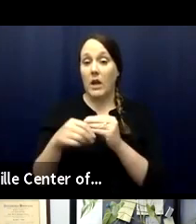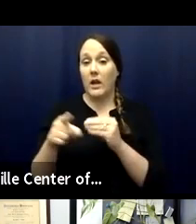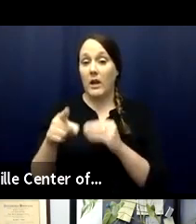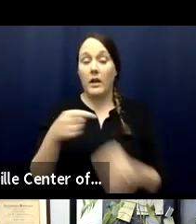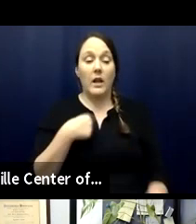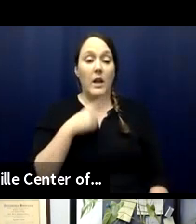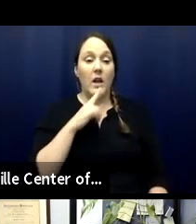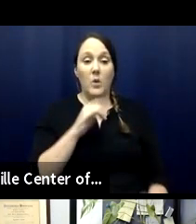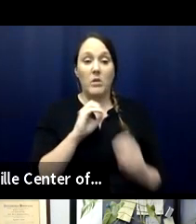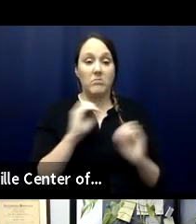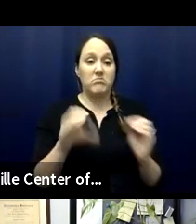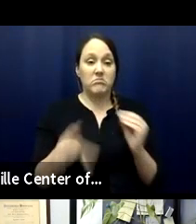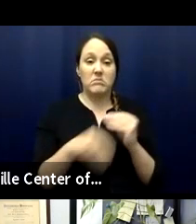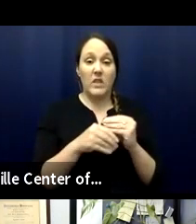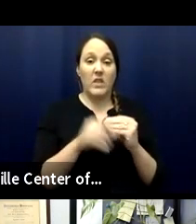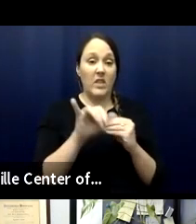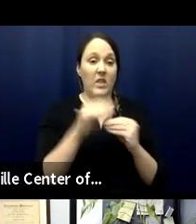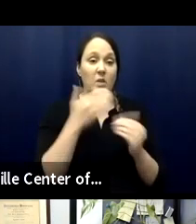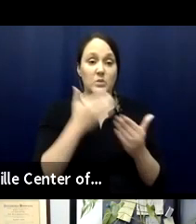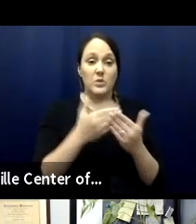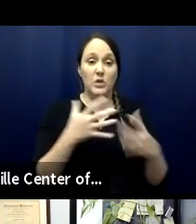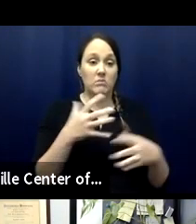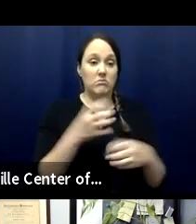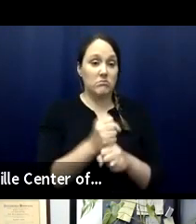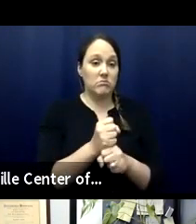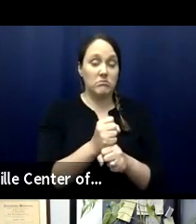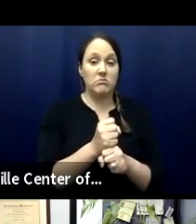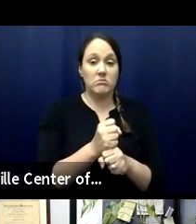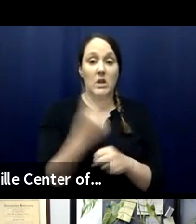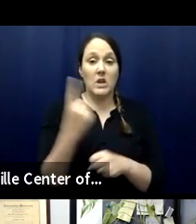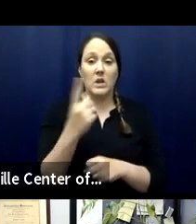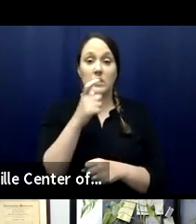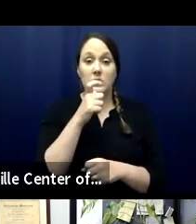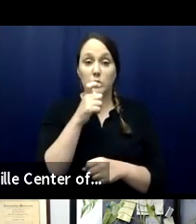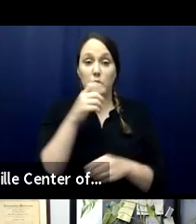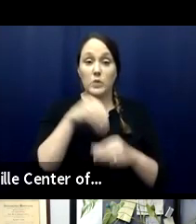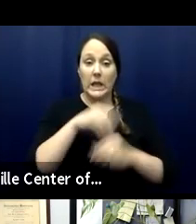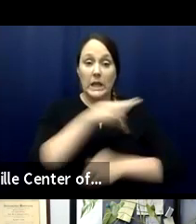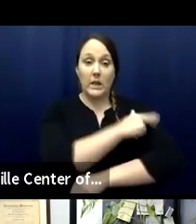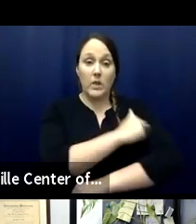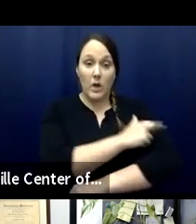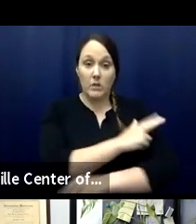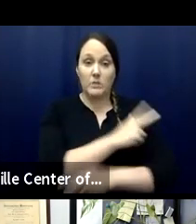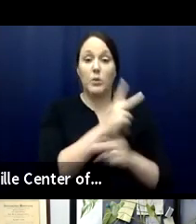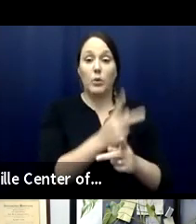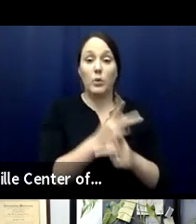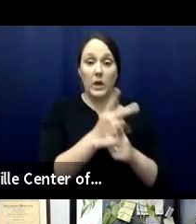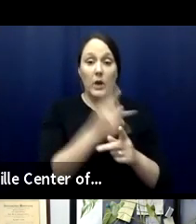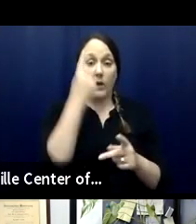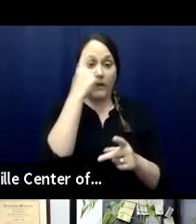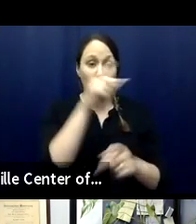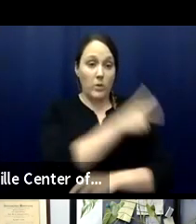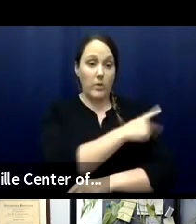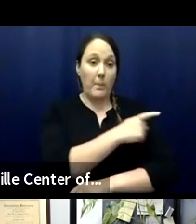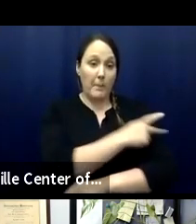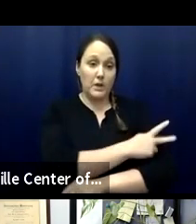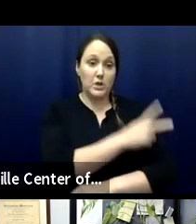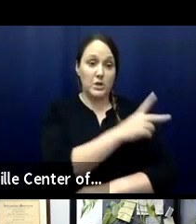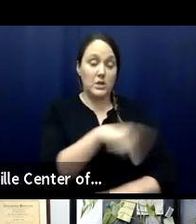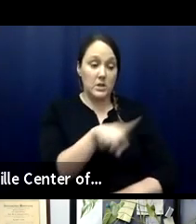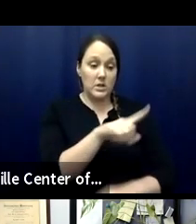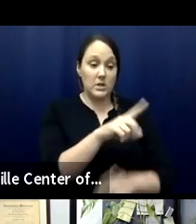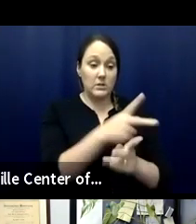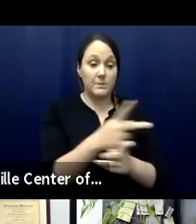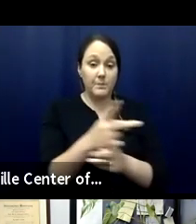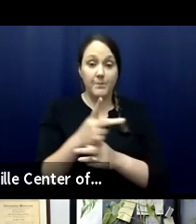really don't. I think that's a really great summary from somebody who's in the hospital caring for these patients. We certainly